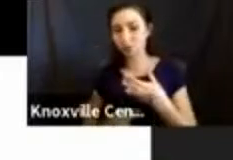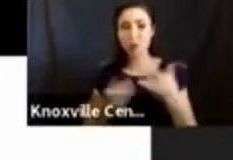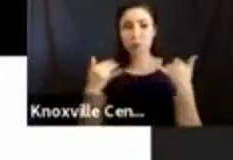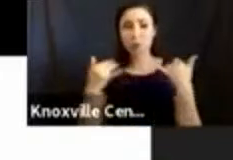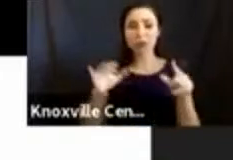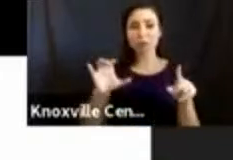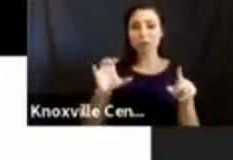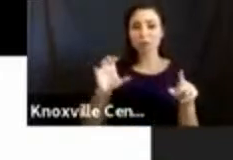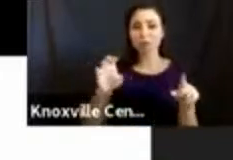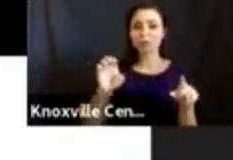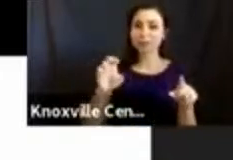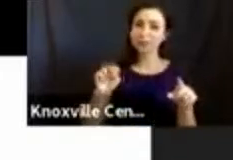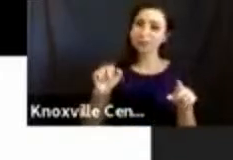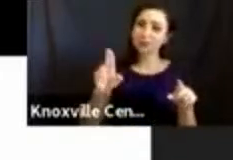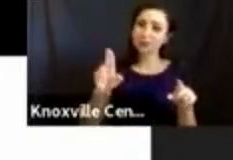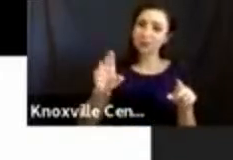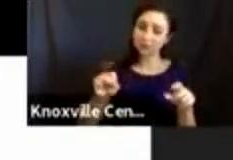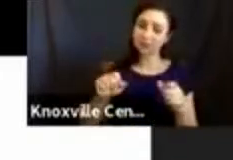So